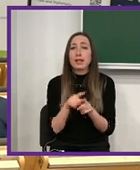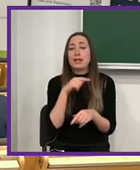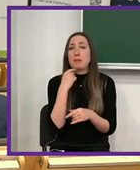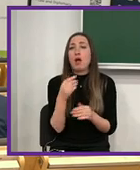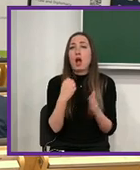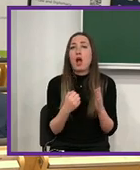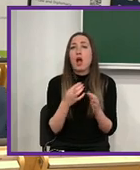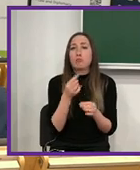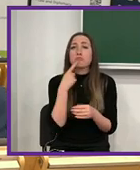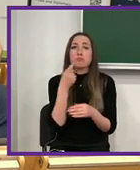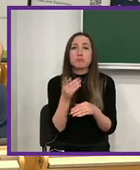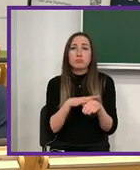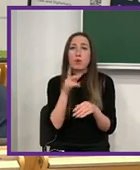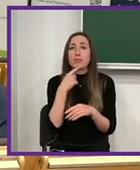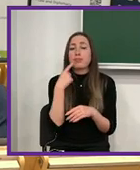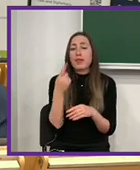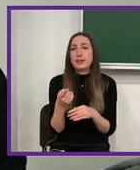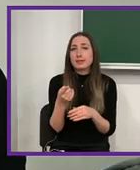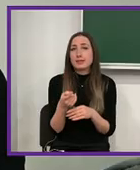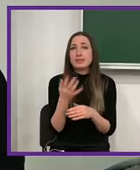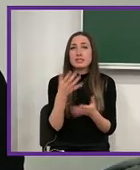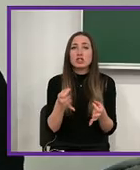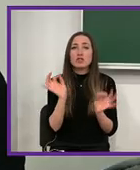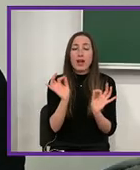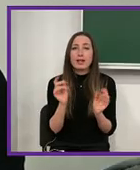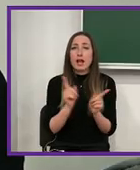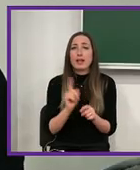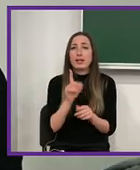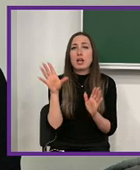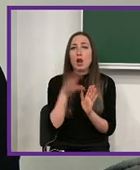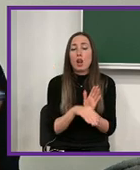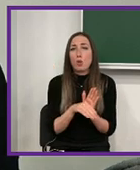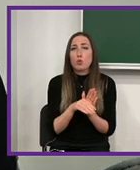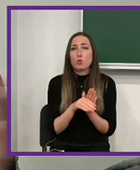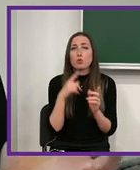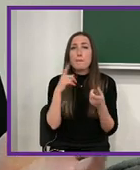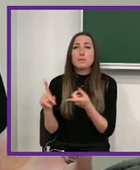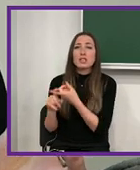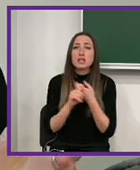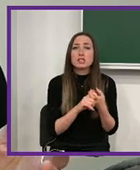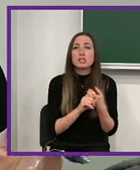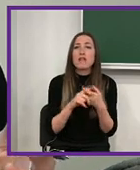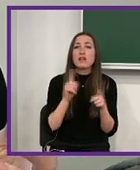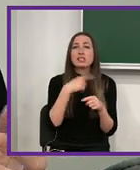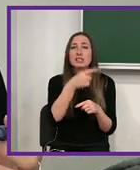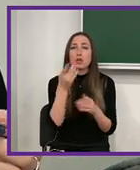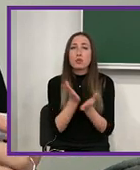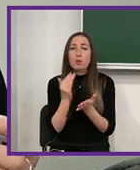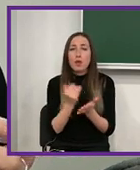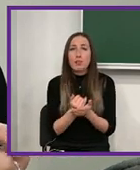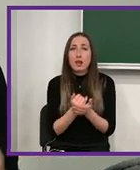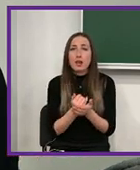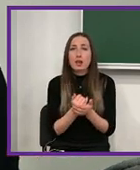of including several departments into your human rights work, because human rights falls into every single department in the organization, right?